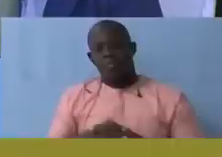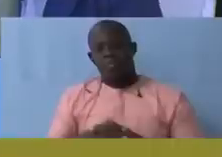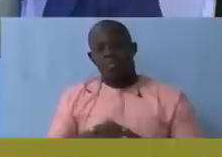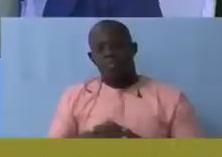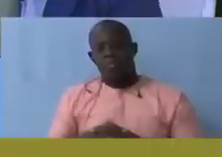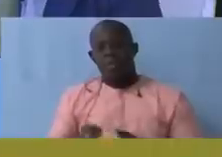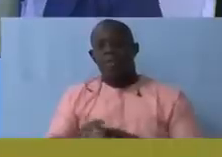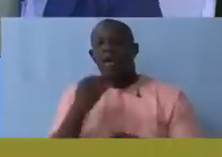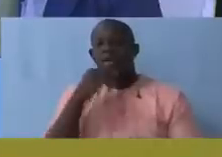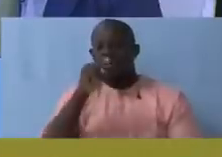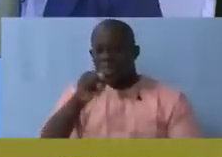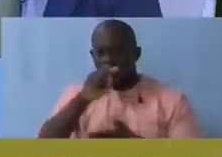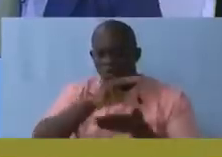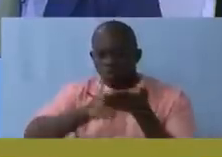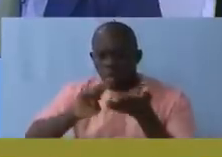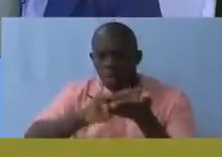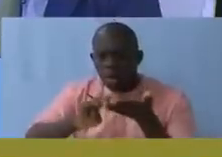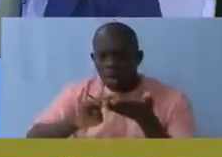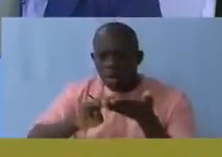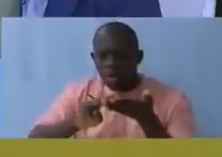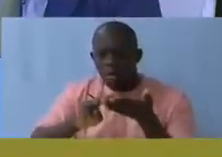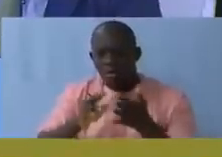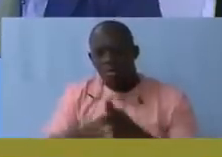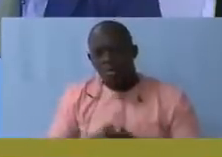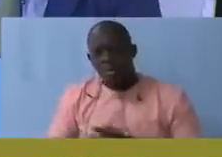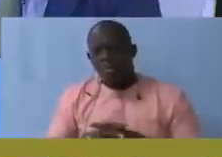Was that normal?